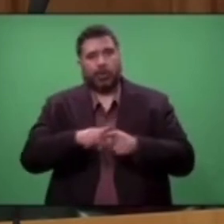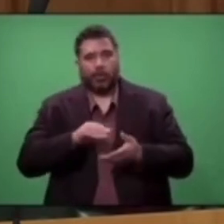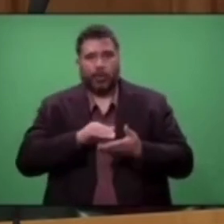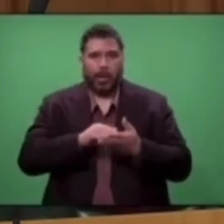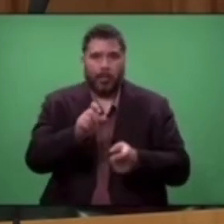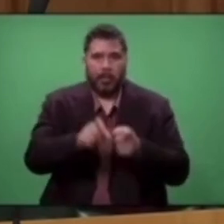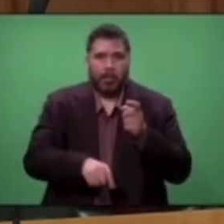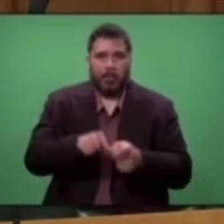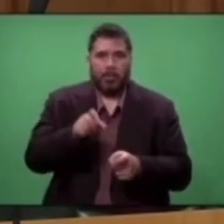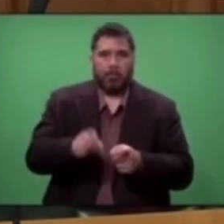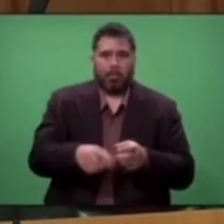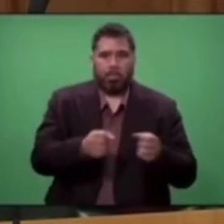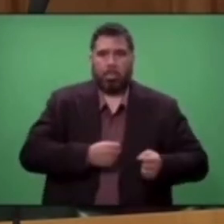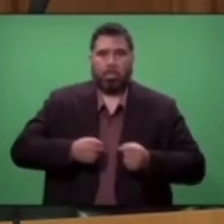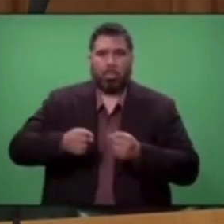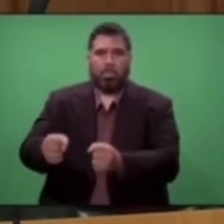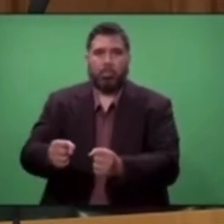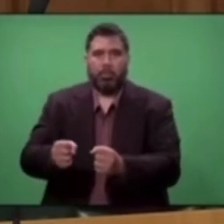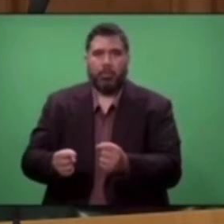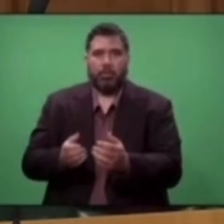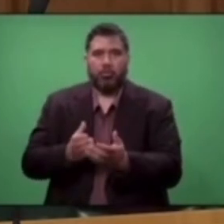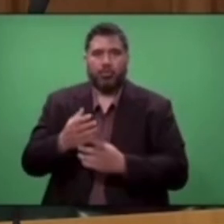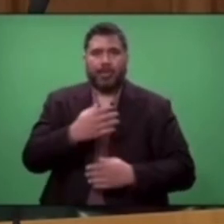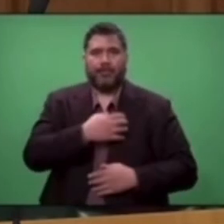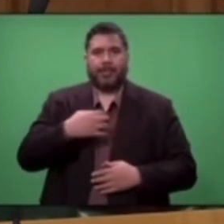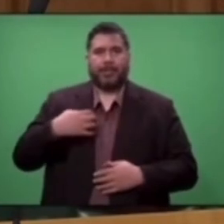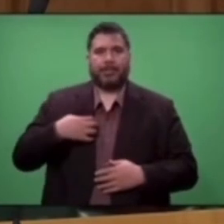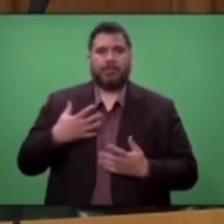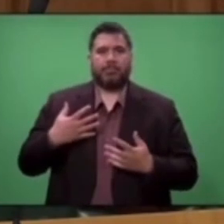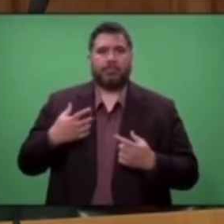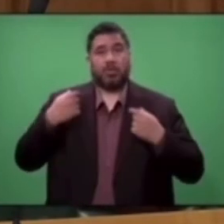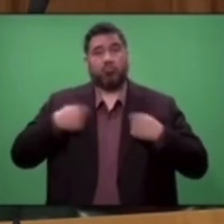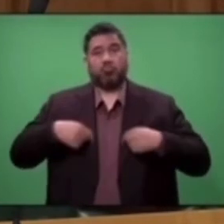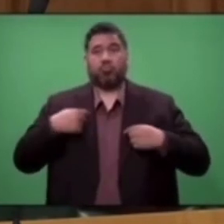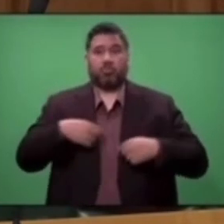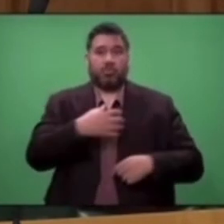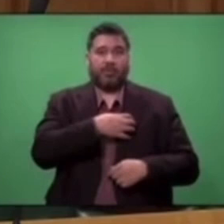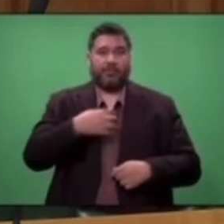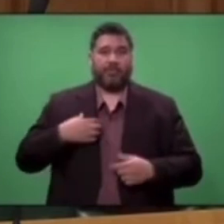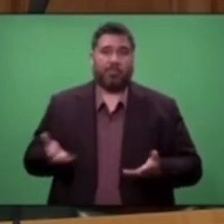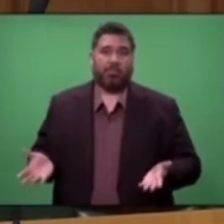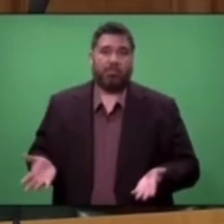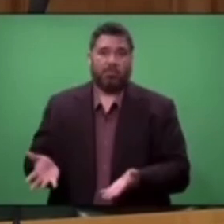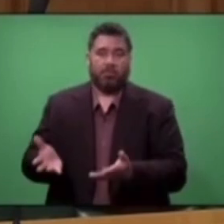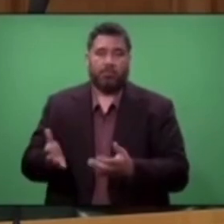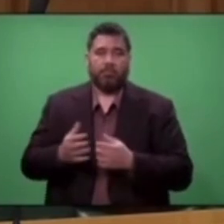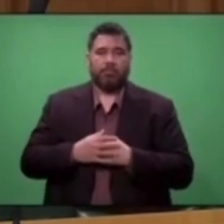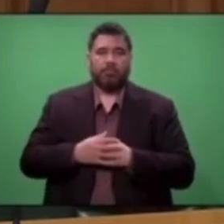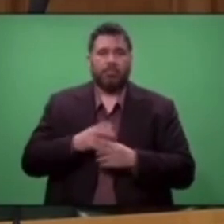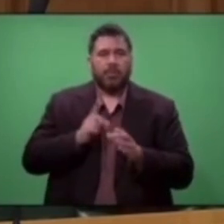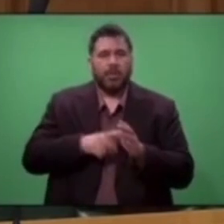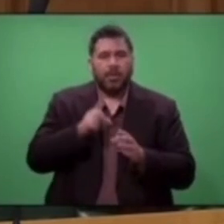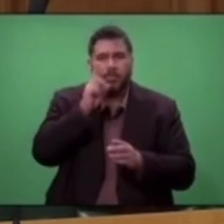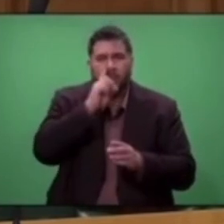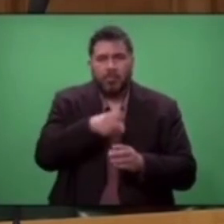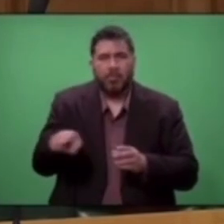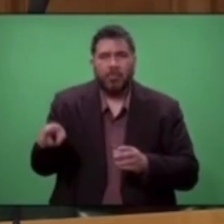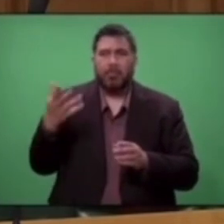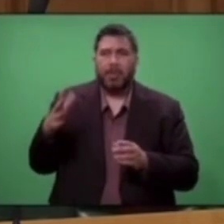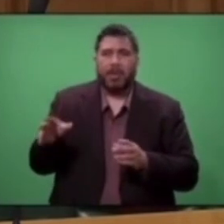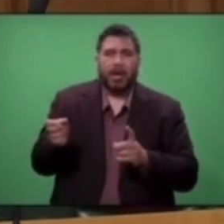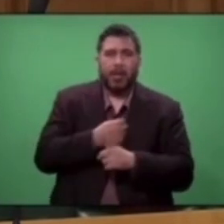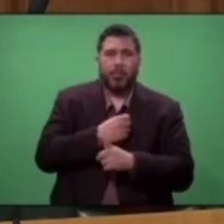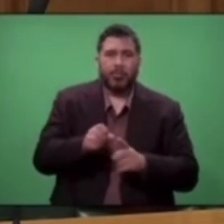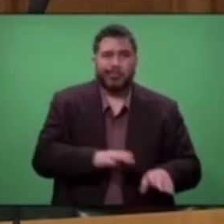welfare state. A great many of those children and young people who were already abused and